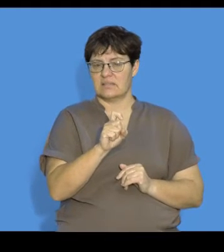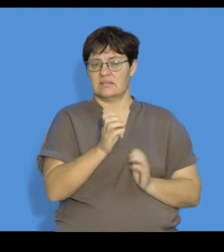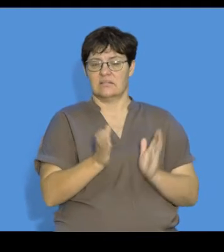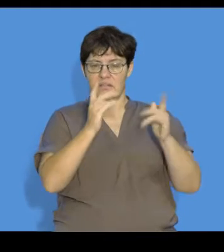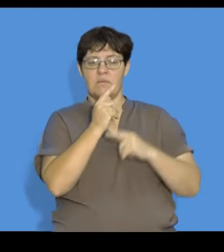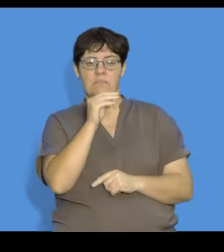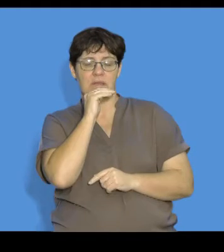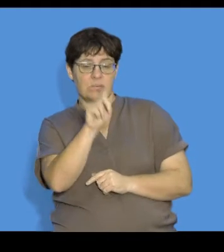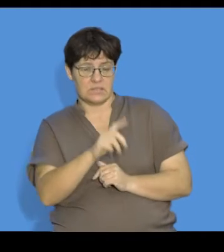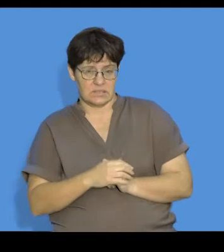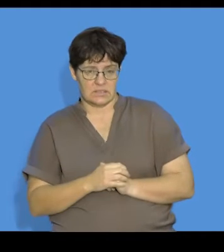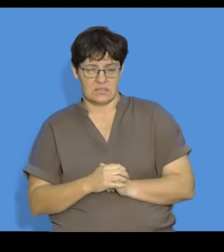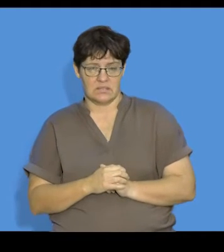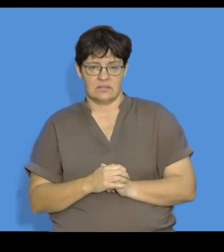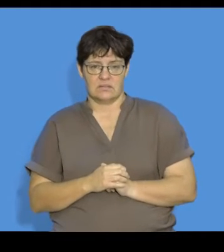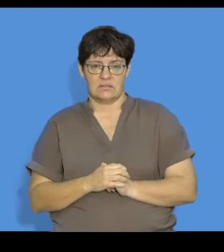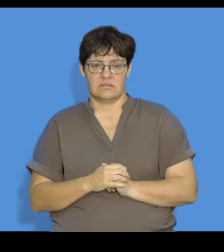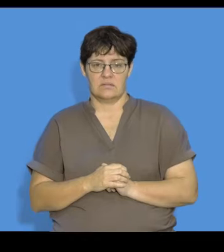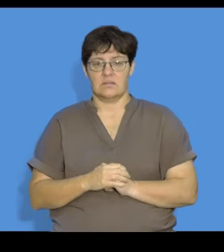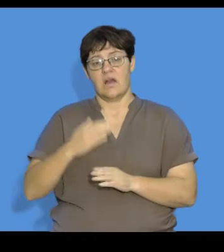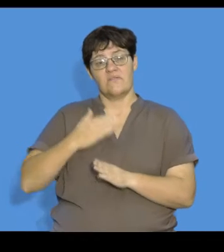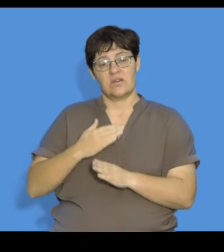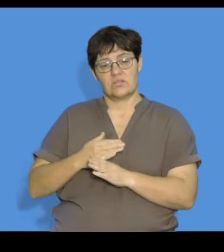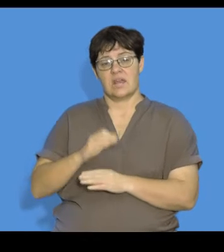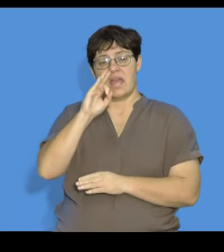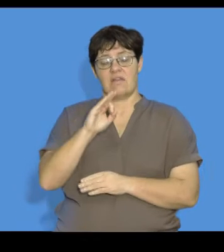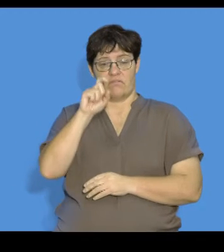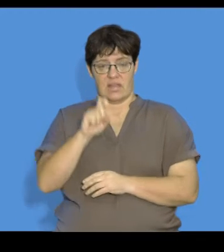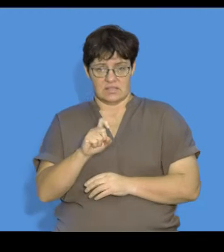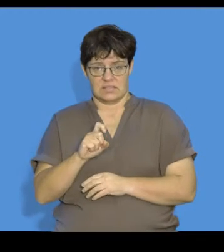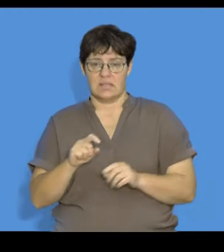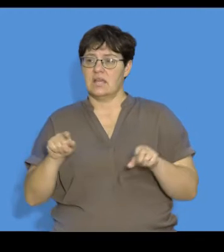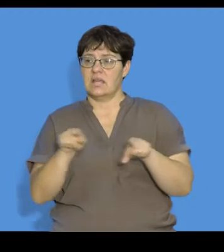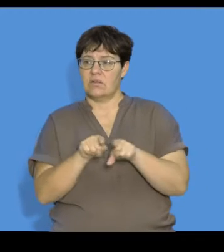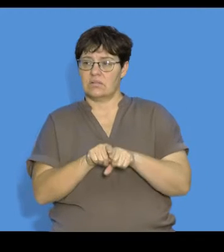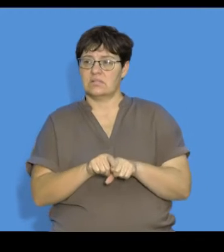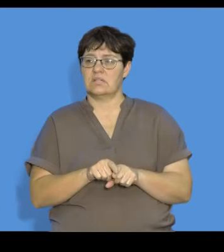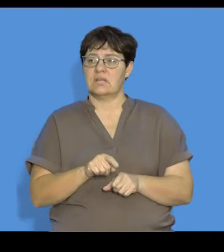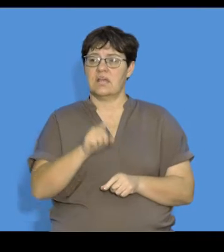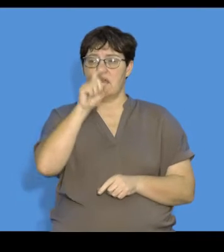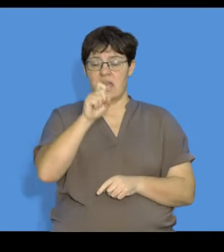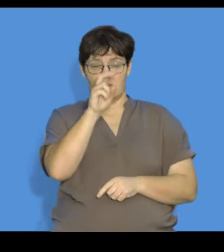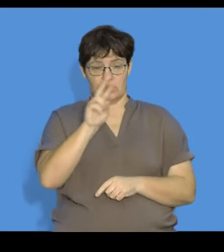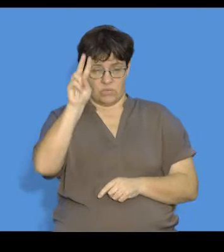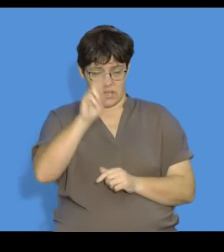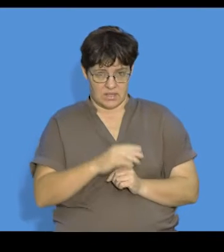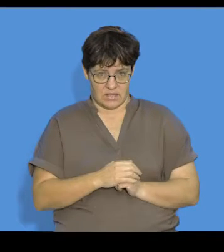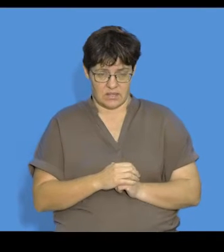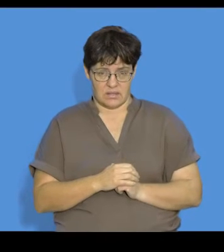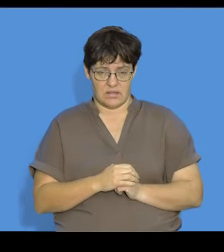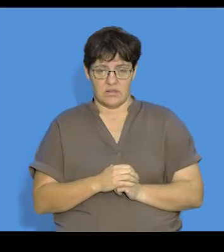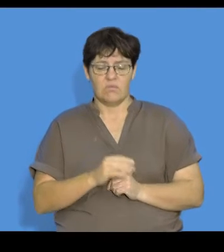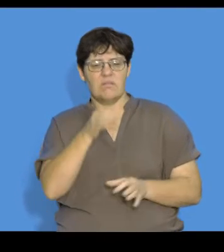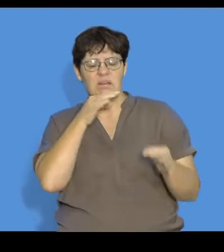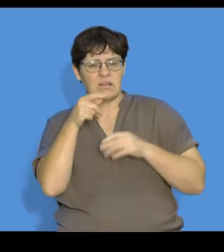x-axis, and to do that, it means that because the function was f of x is equals to x squared, when I reflect